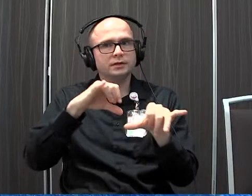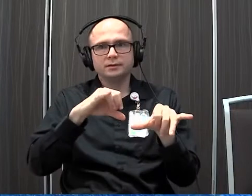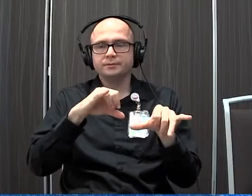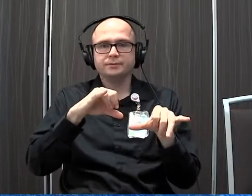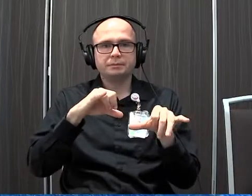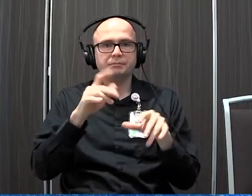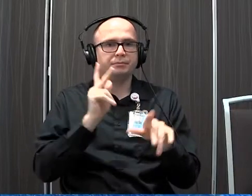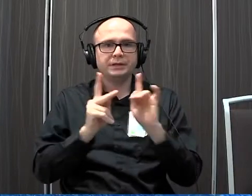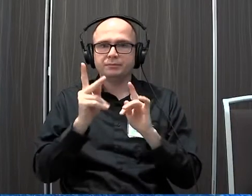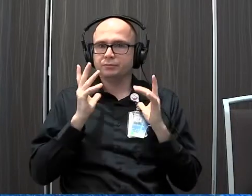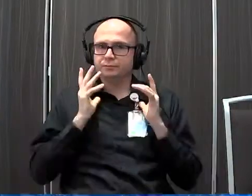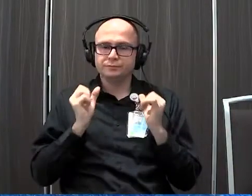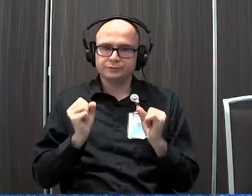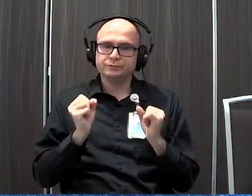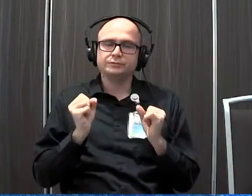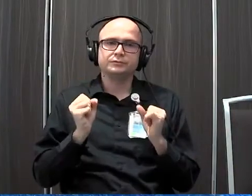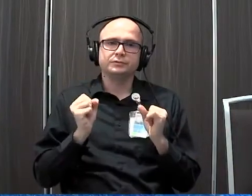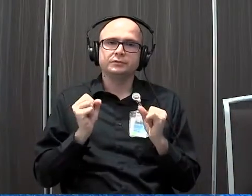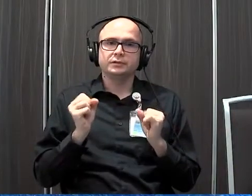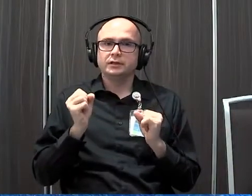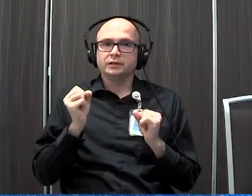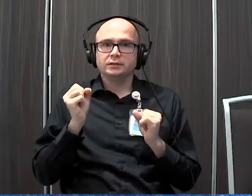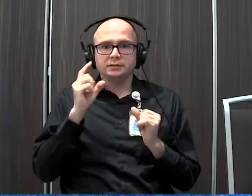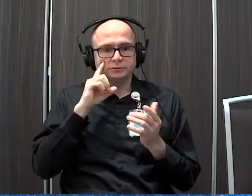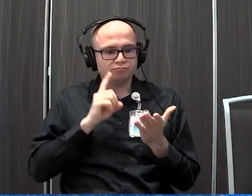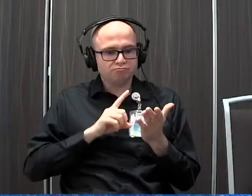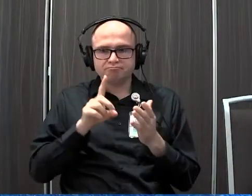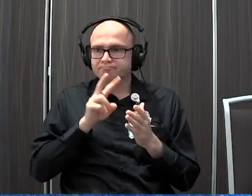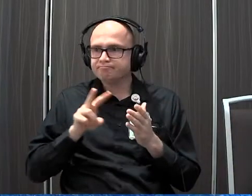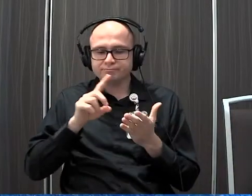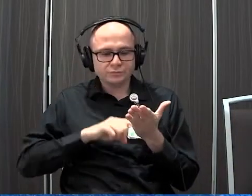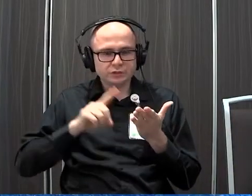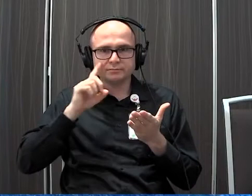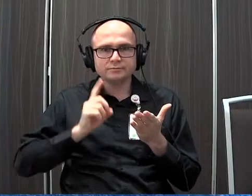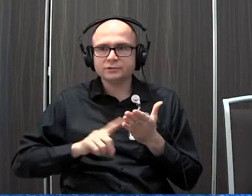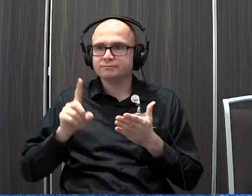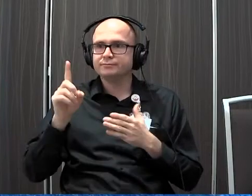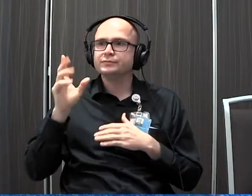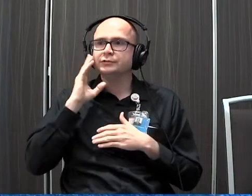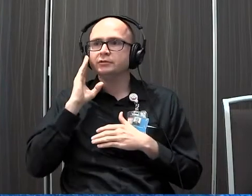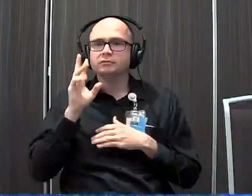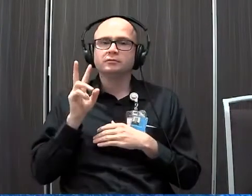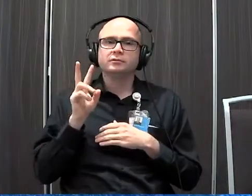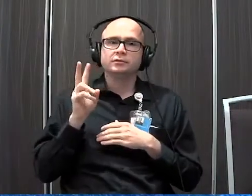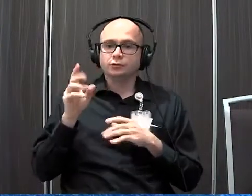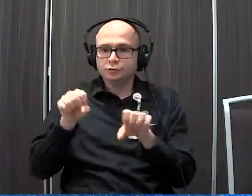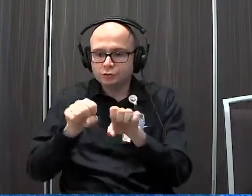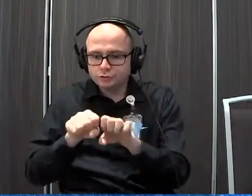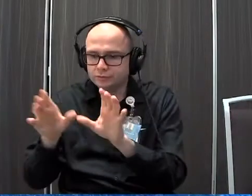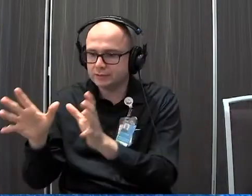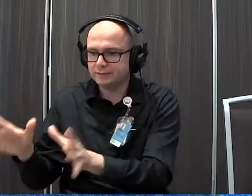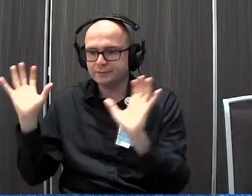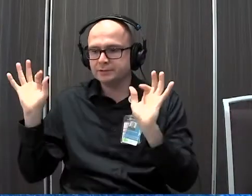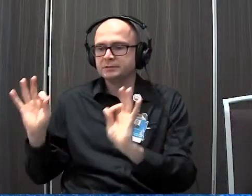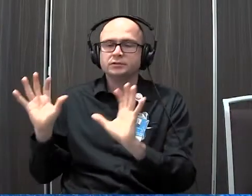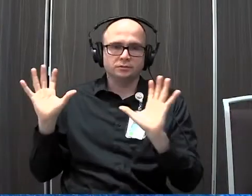for individuals with Charge to do a lot of checking behaviors. So always checking to make sure their shoes are where they left